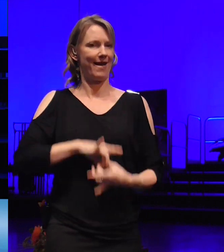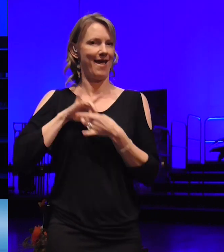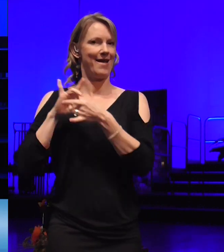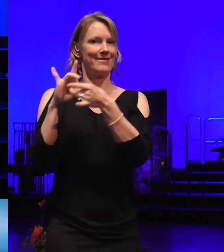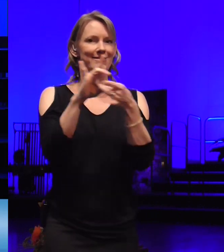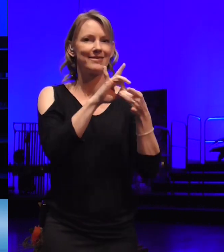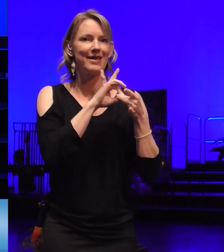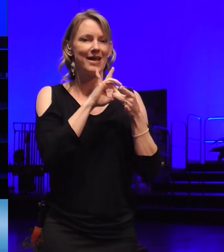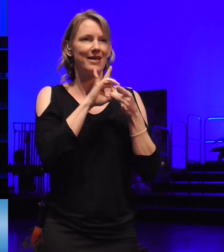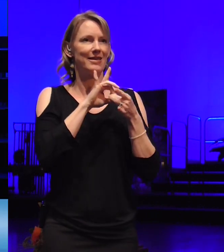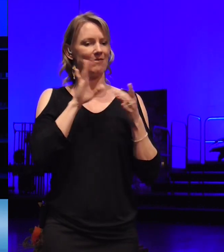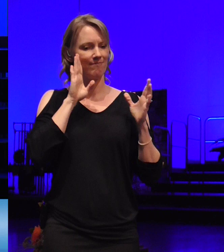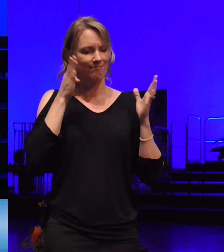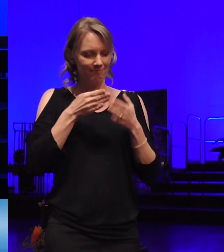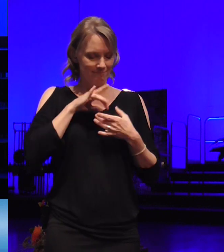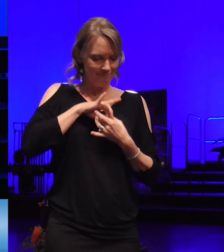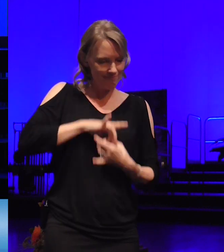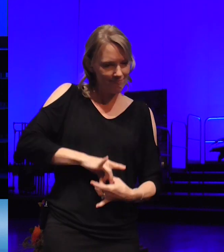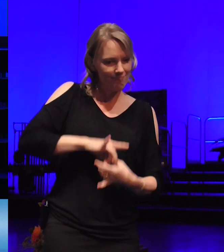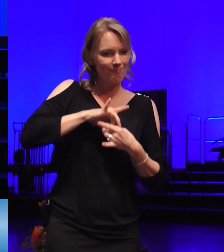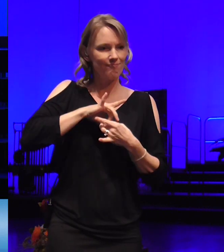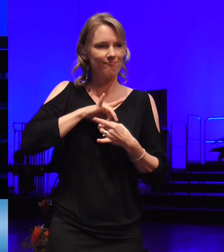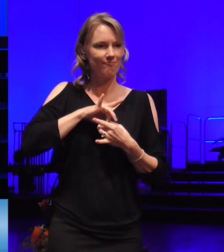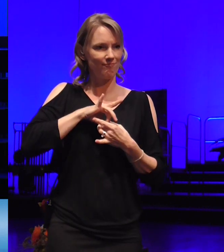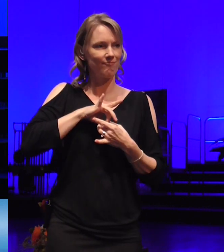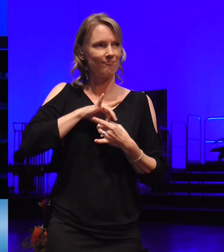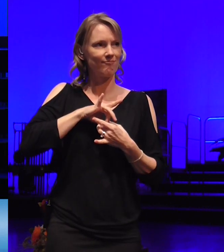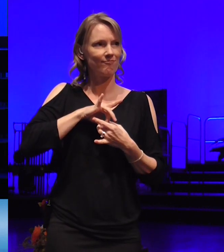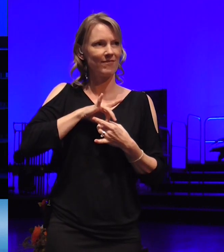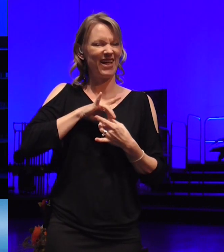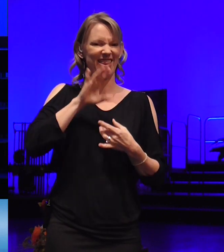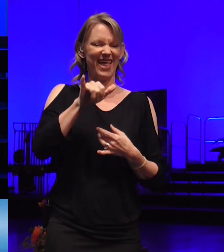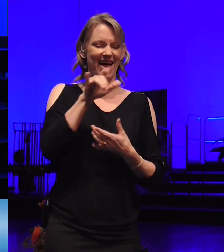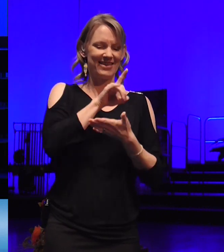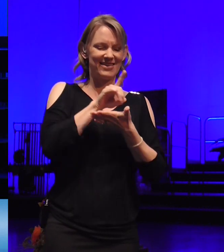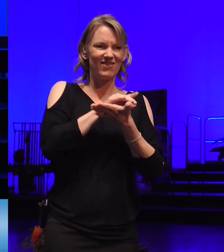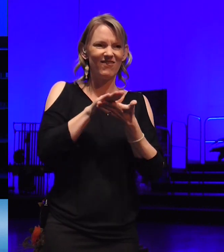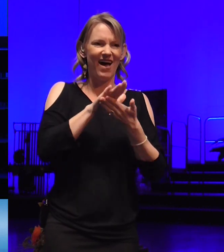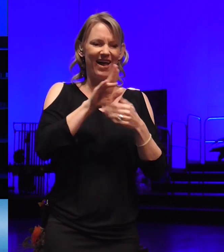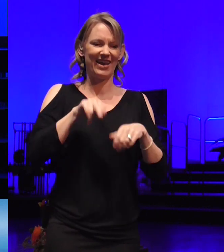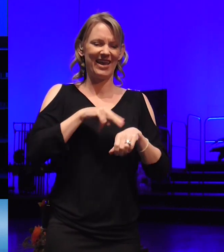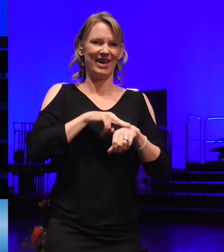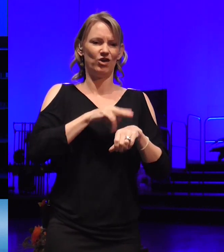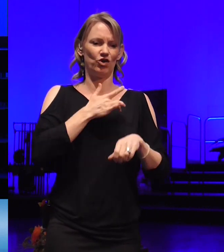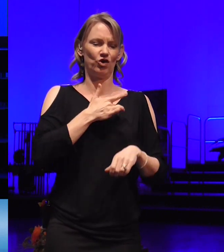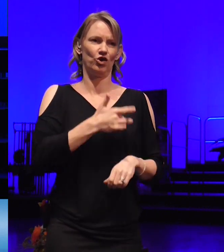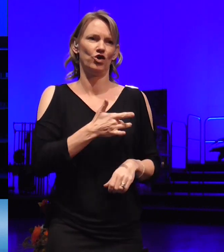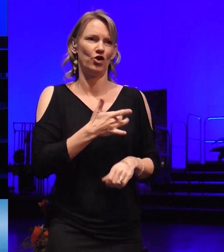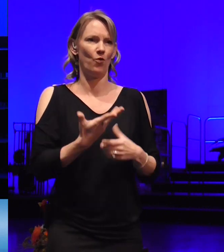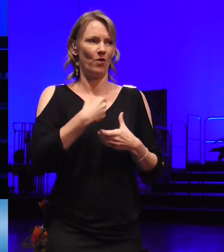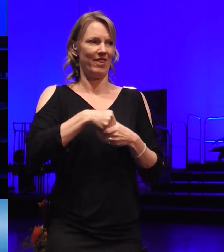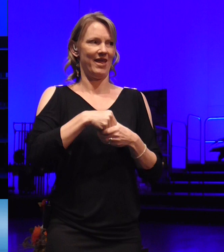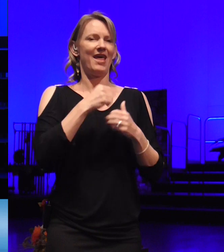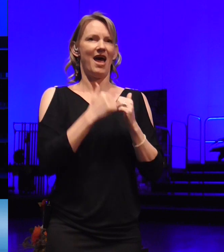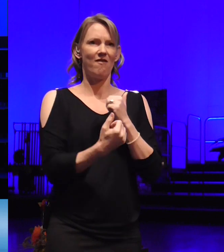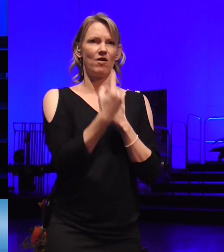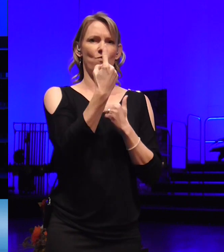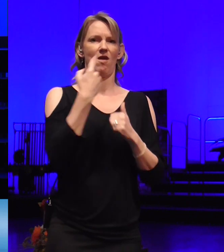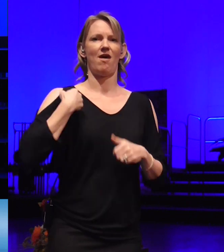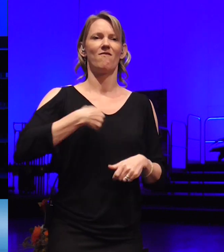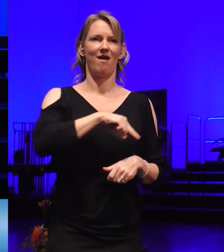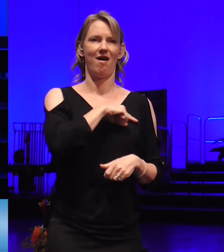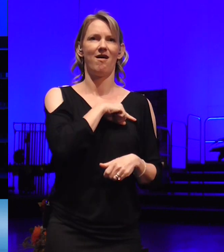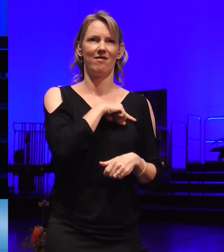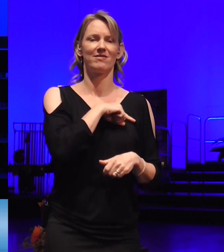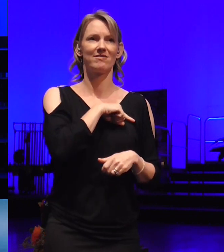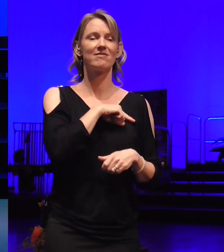connected and turned in and tapped into and plugged into that divine nature that is within every